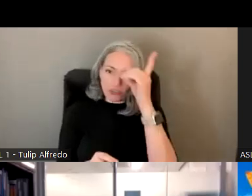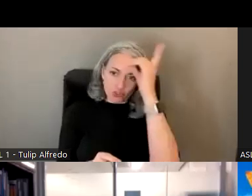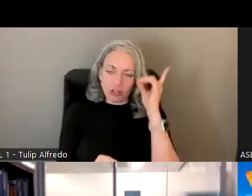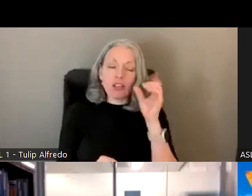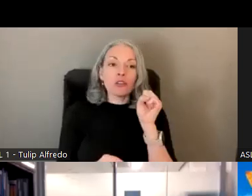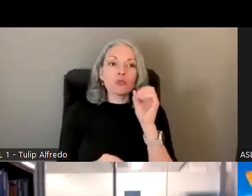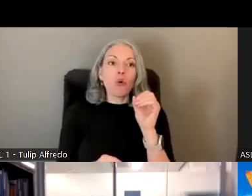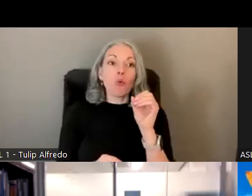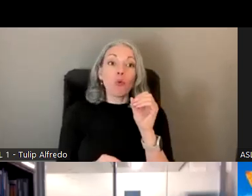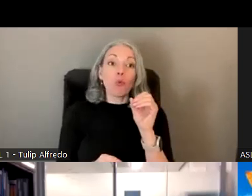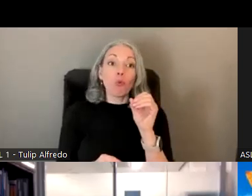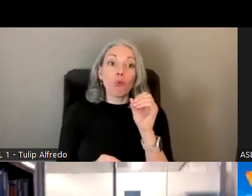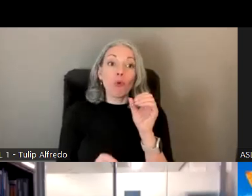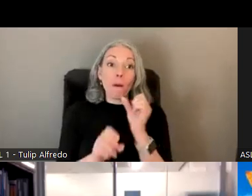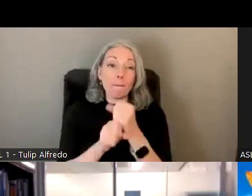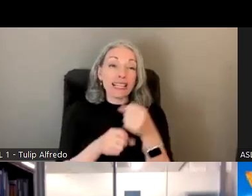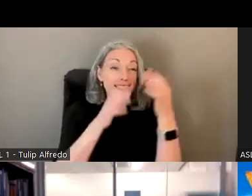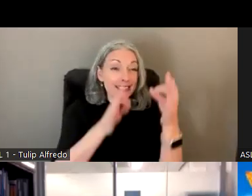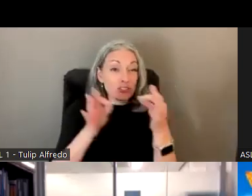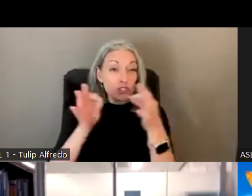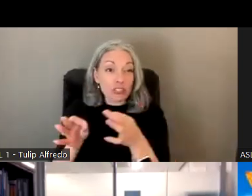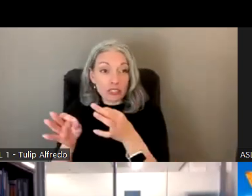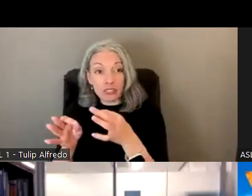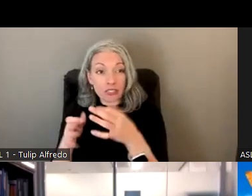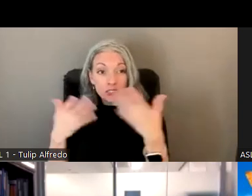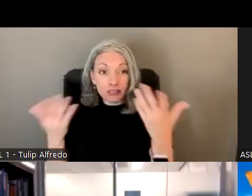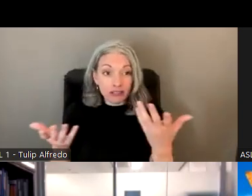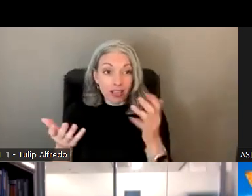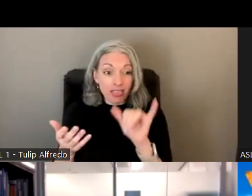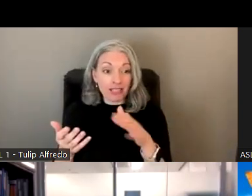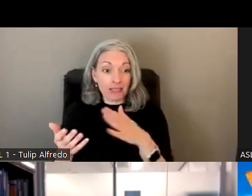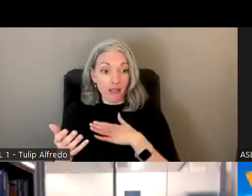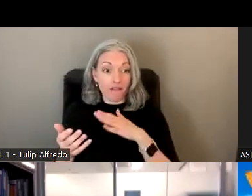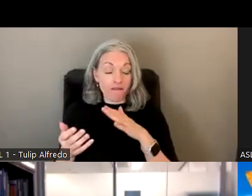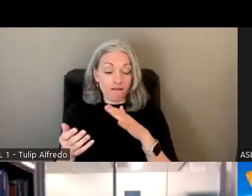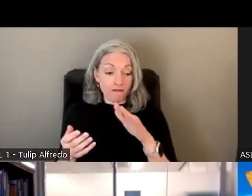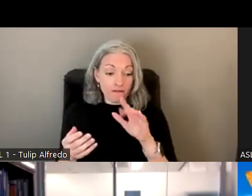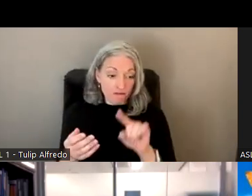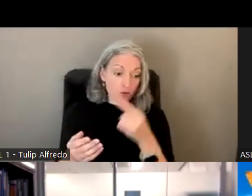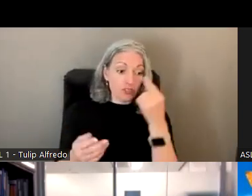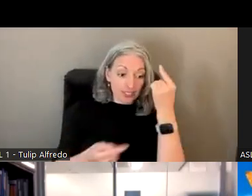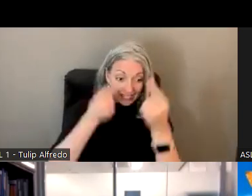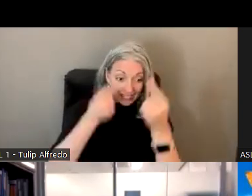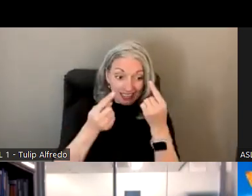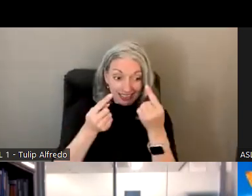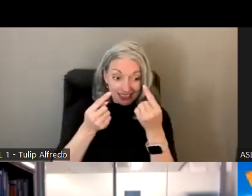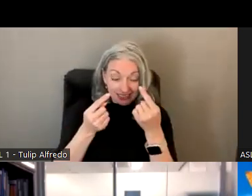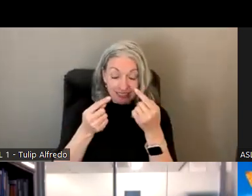it's hard to kind of make decisions. Those are my first two right now that kind of stand out to me.